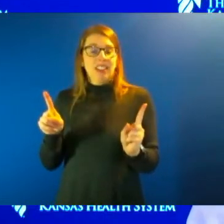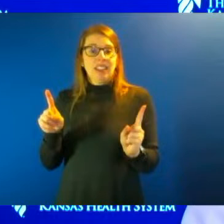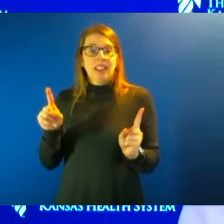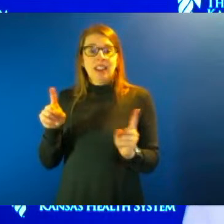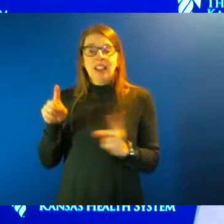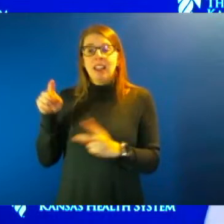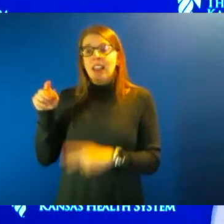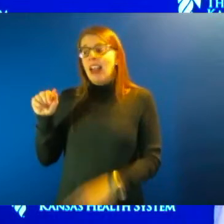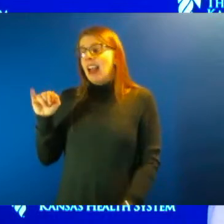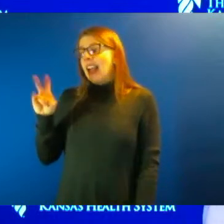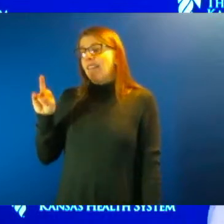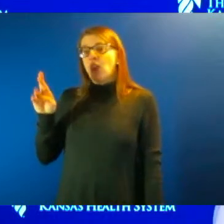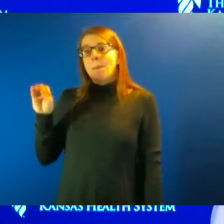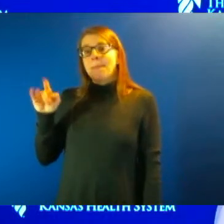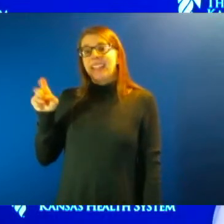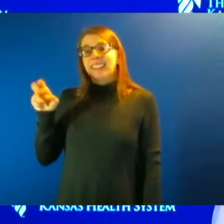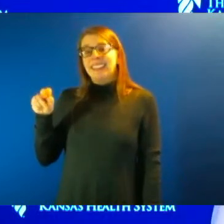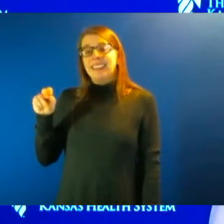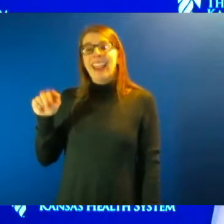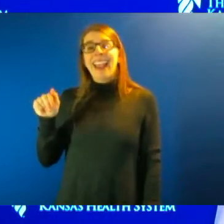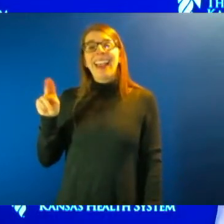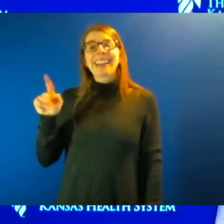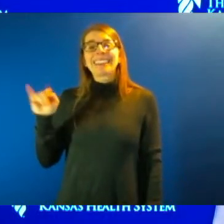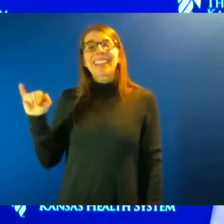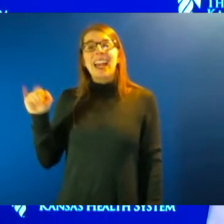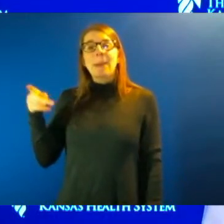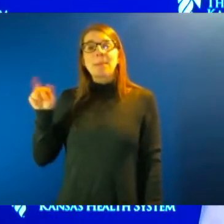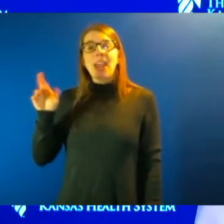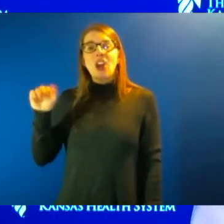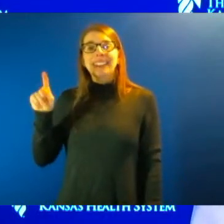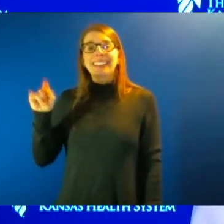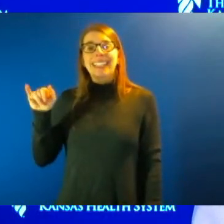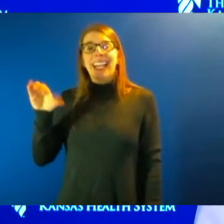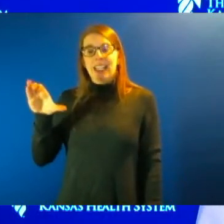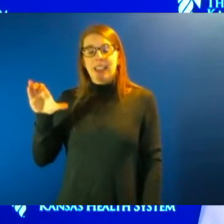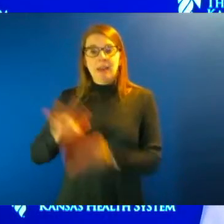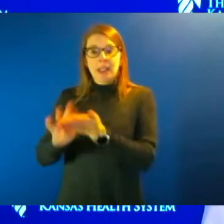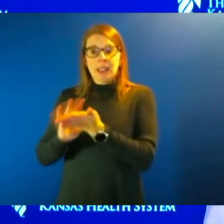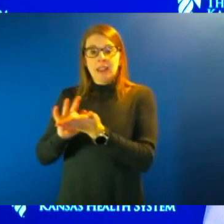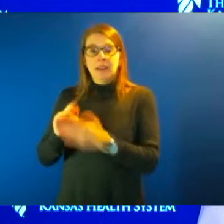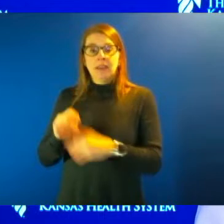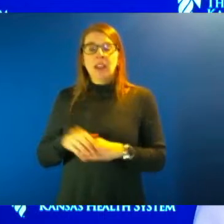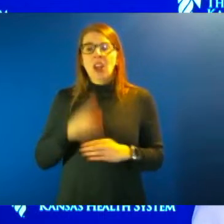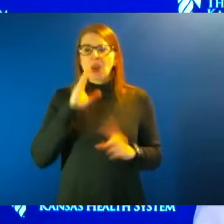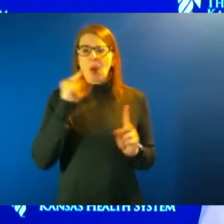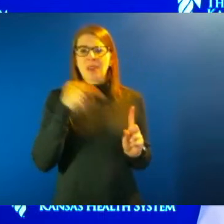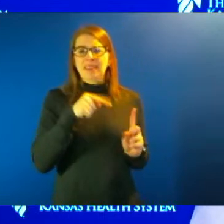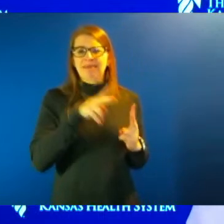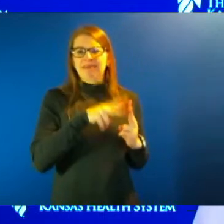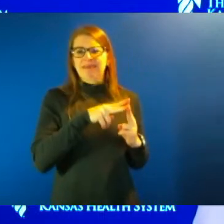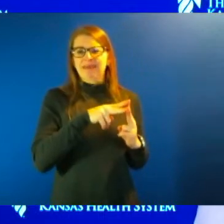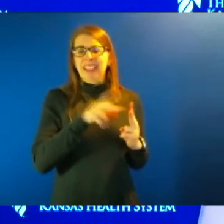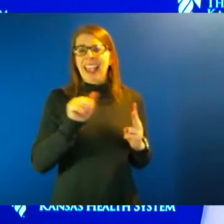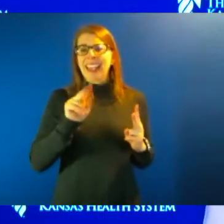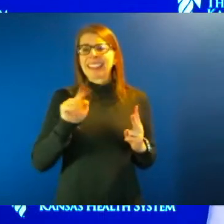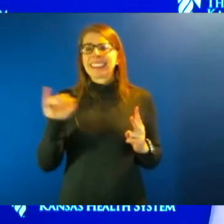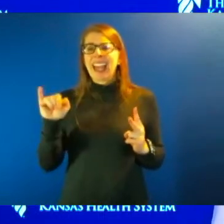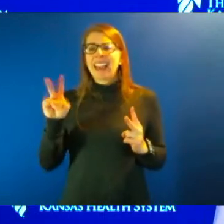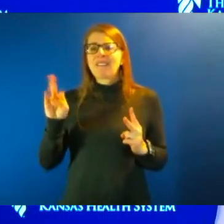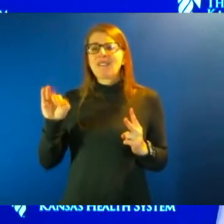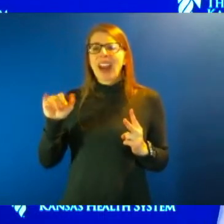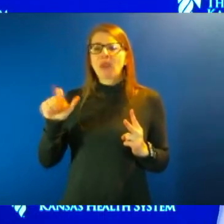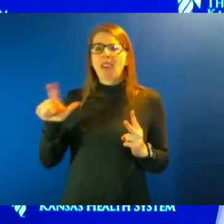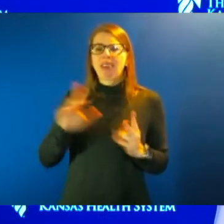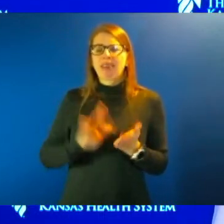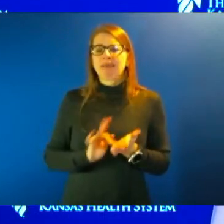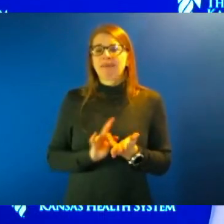antiparasitic drug. We know that these are specifically antiviral drugs, and so completely different. Nothing